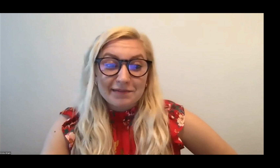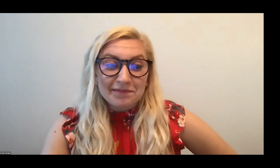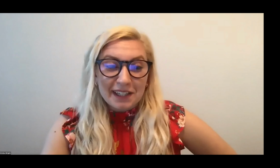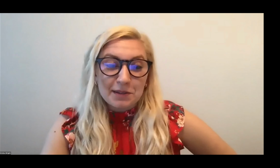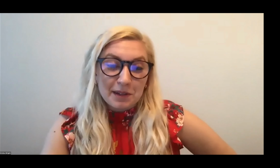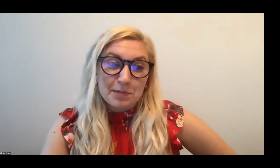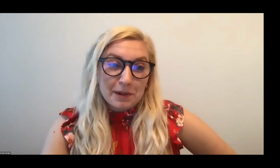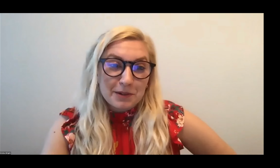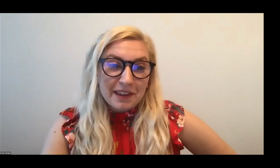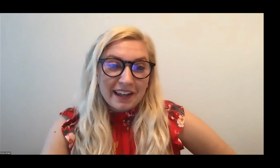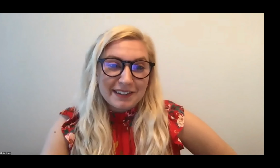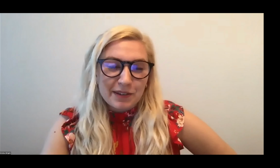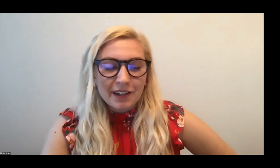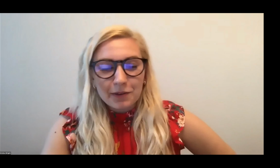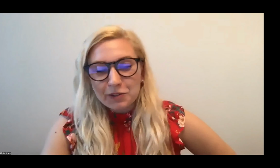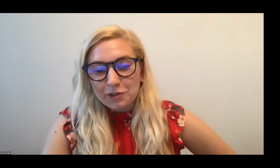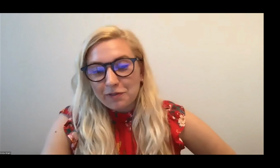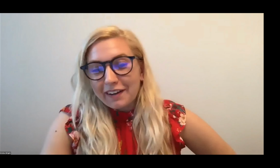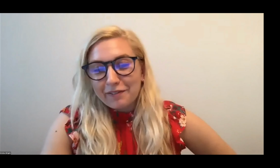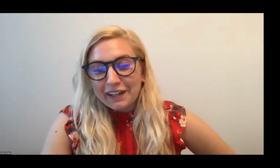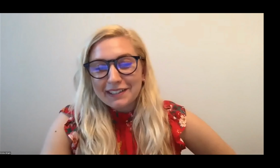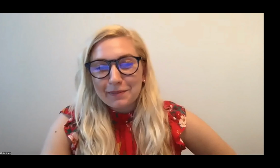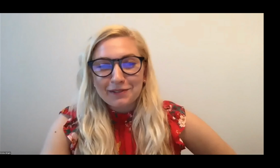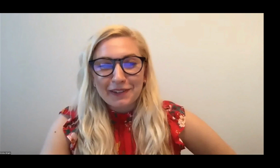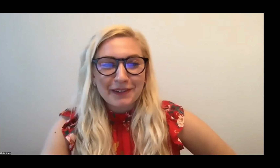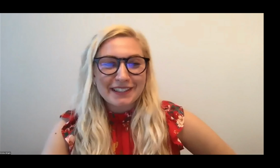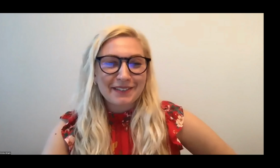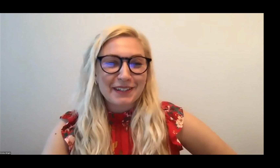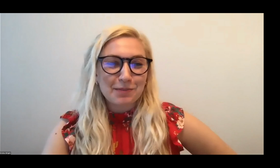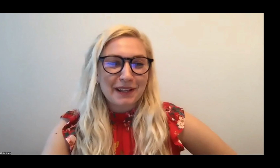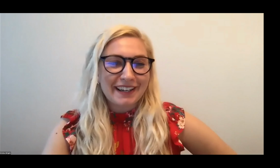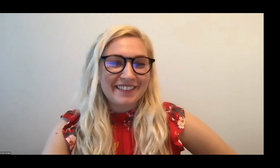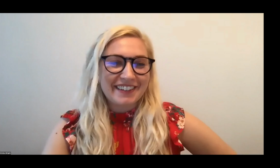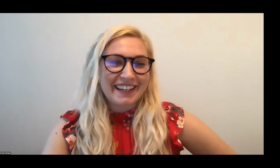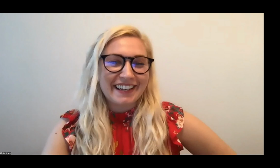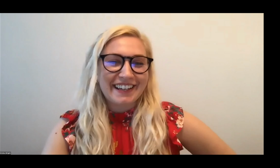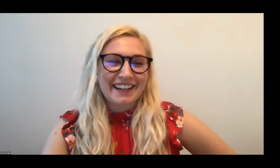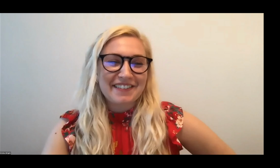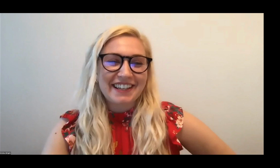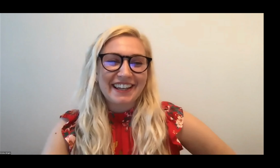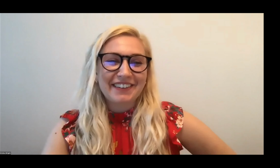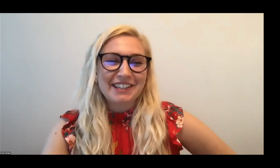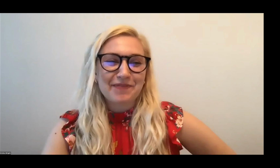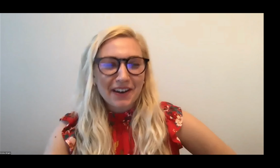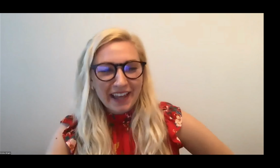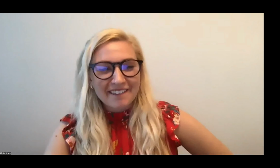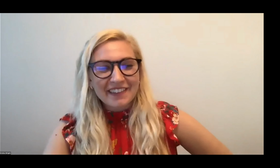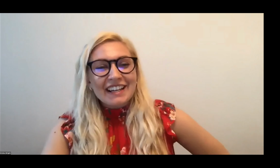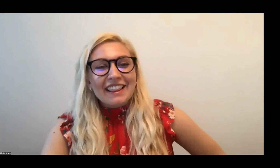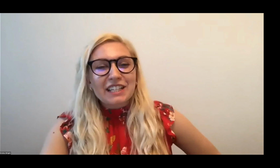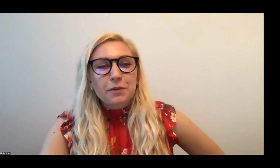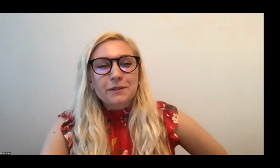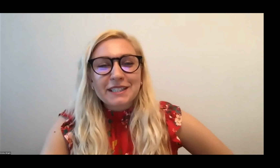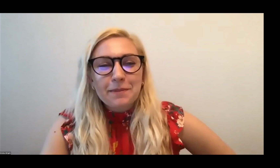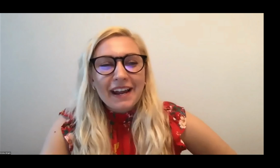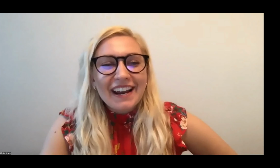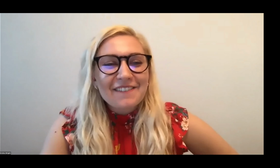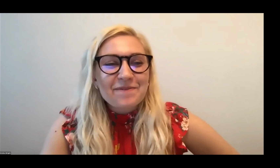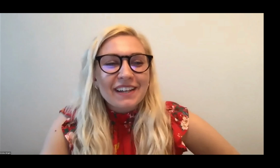yeah, that's pretty much what that is. The other ones are just fun examples of other ways that we use plot in everyday language. Okay, thanks